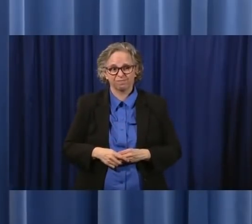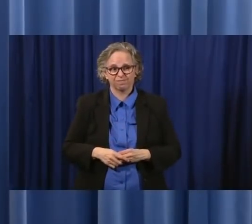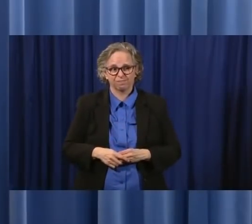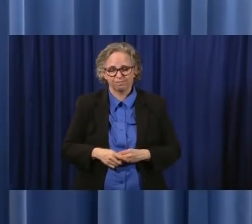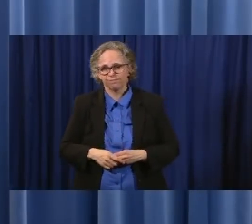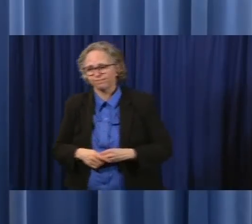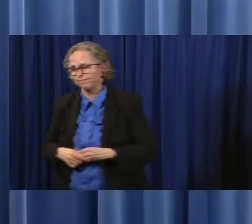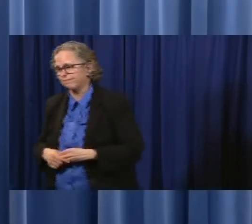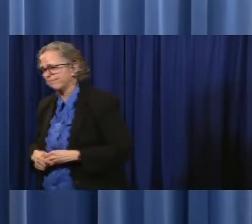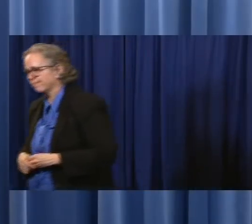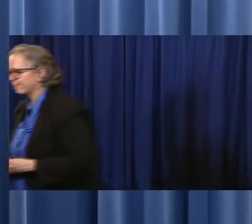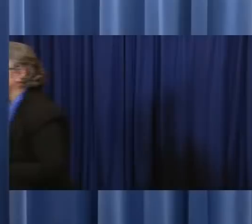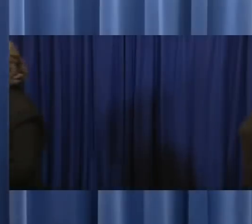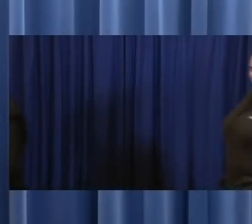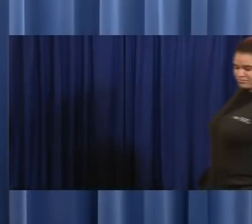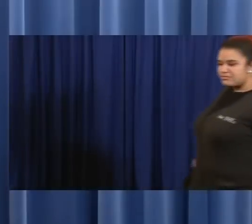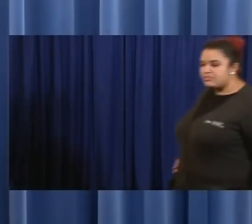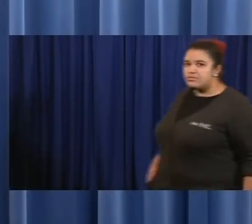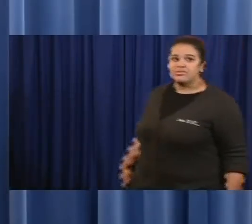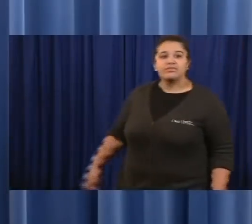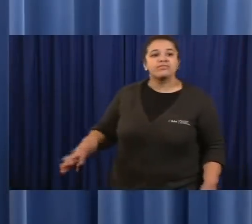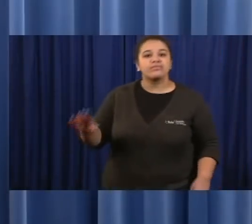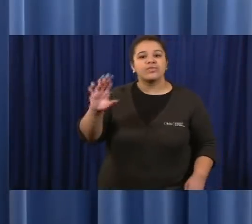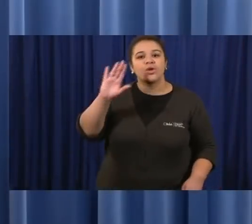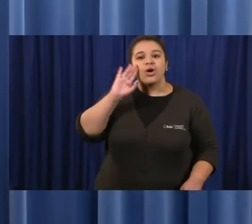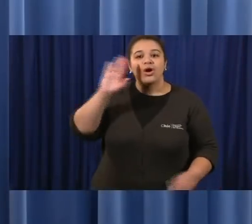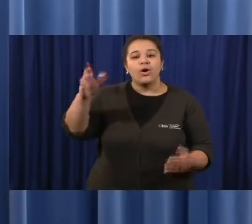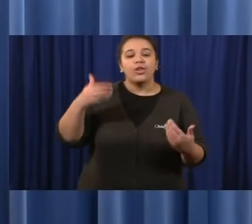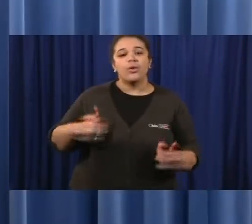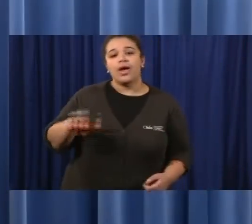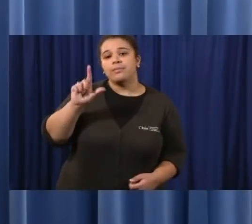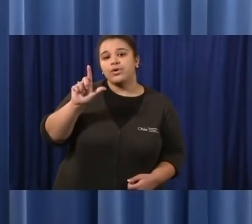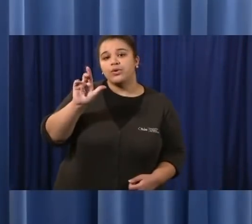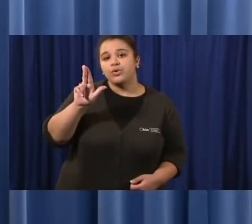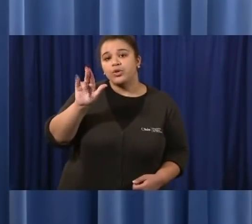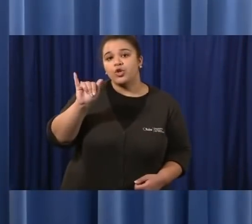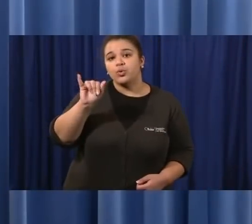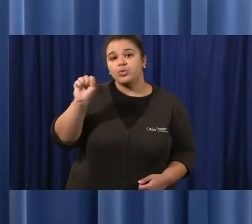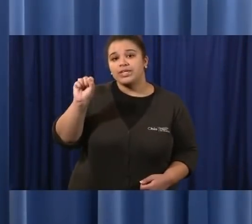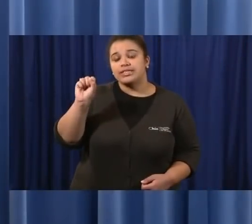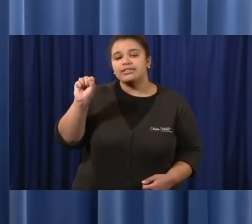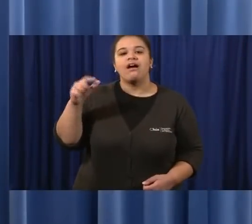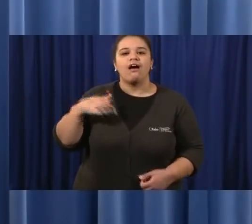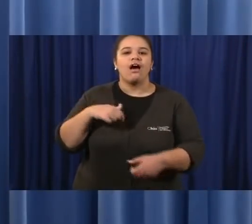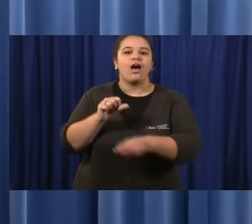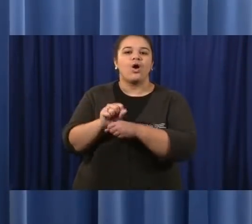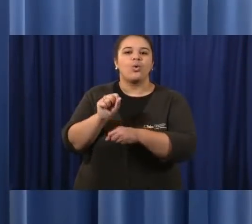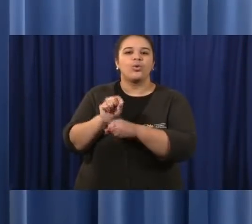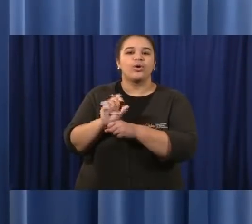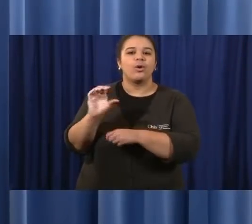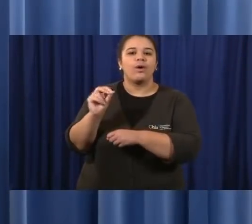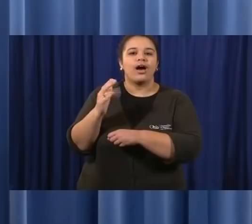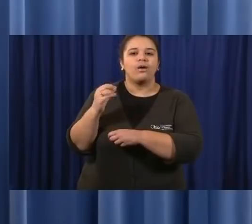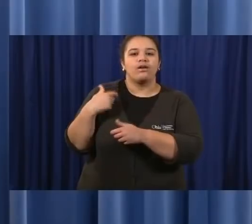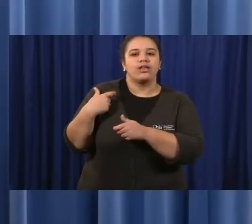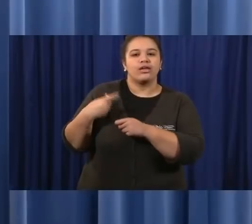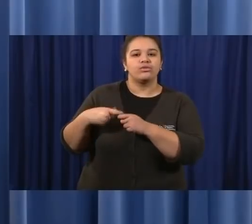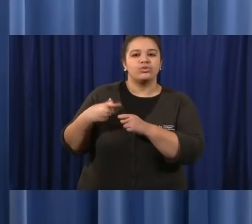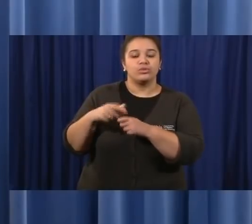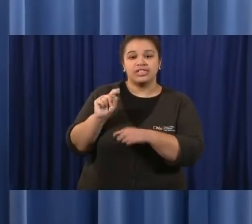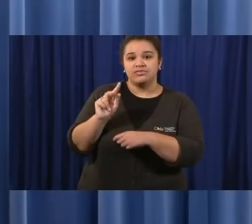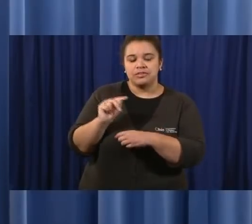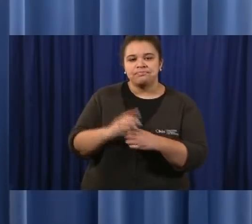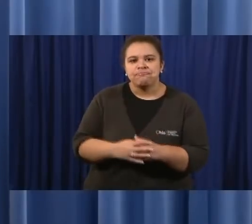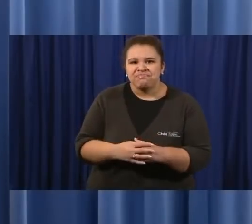Hello, Governor. This is Luis Gil with Ohio Latino TV. Governor, I know that opening the daycares have been one of the